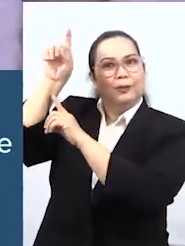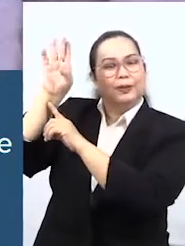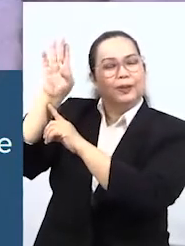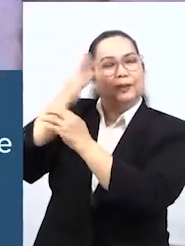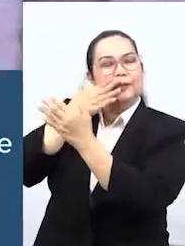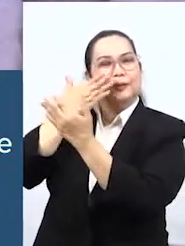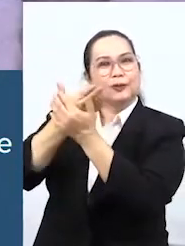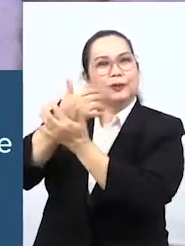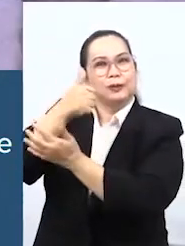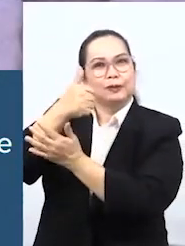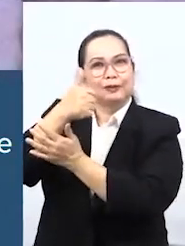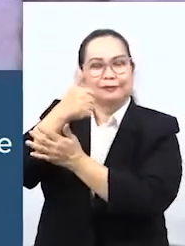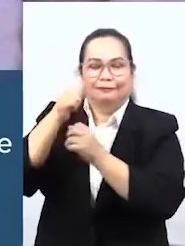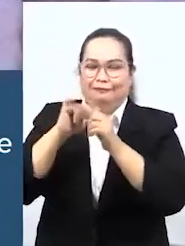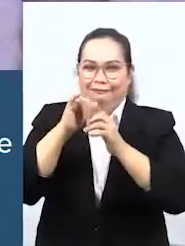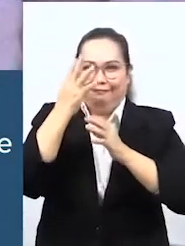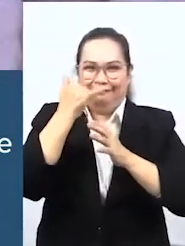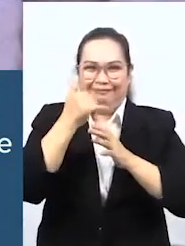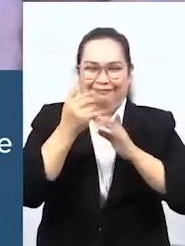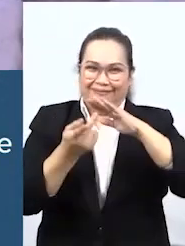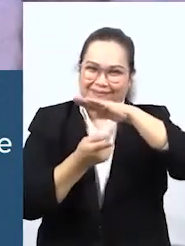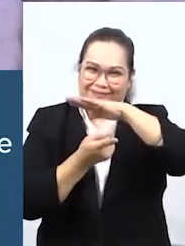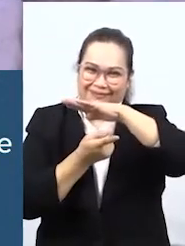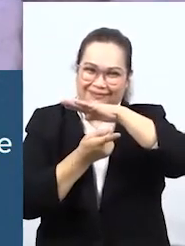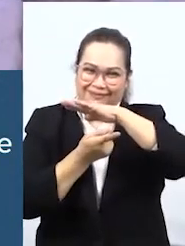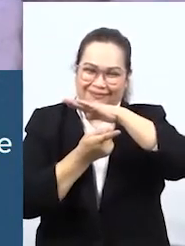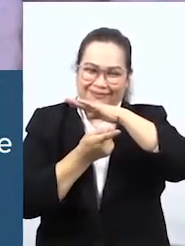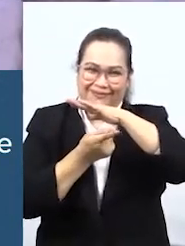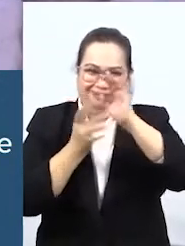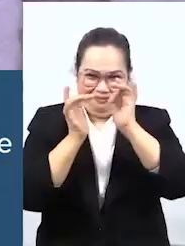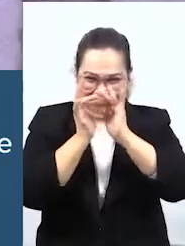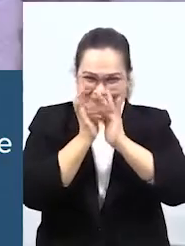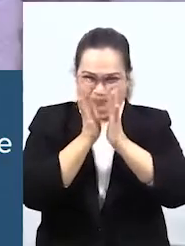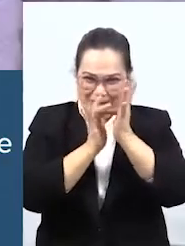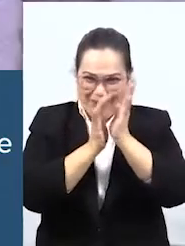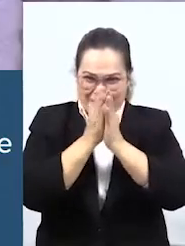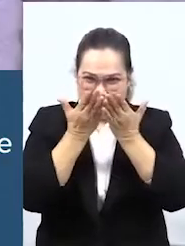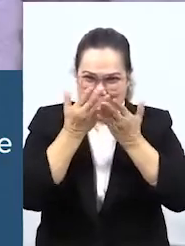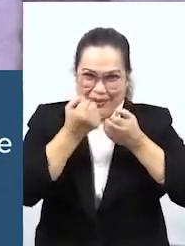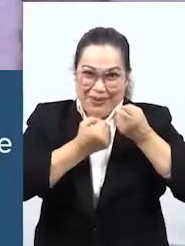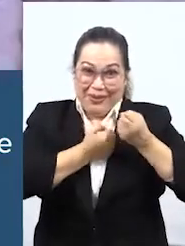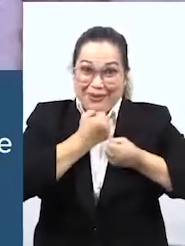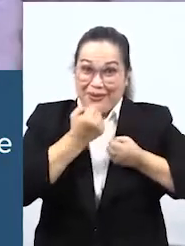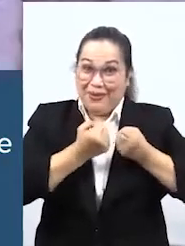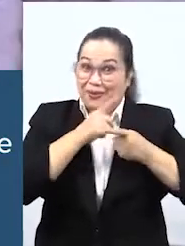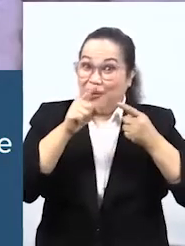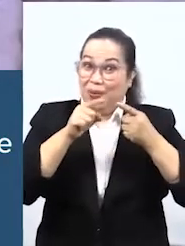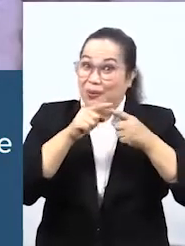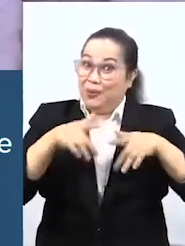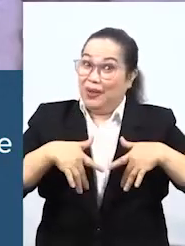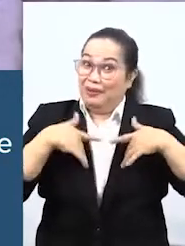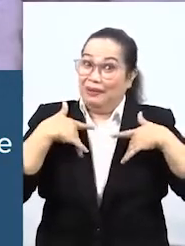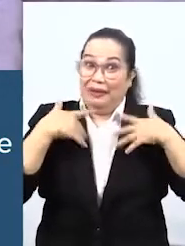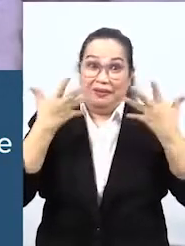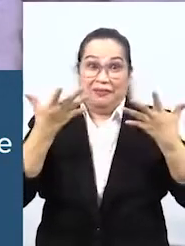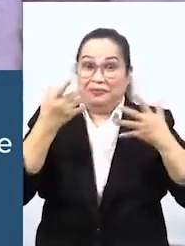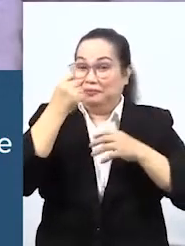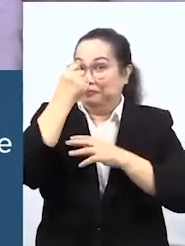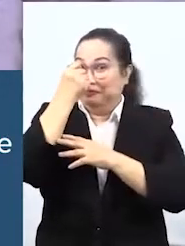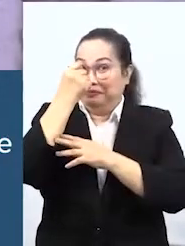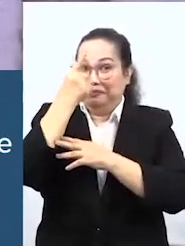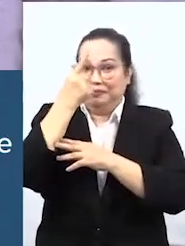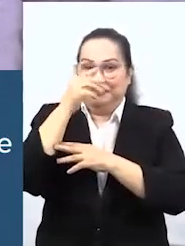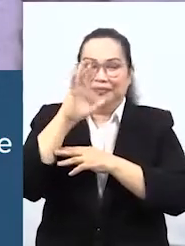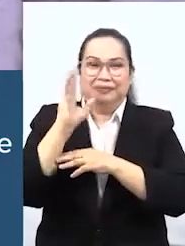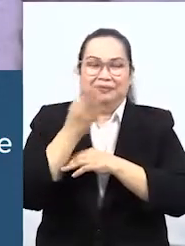goodness that's why Paul trip in his book suffering When Life doesn't make sense the gospel hope when life